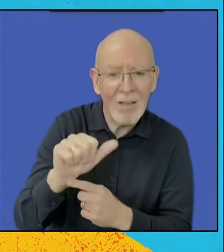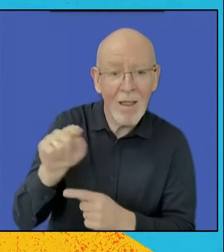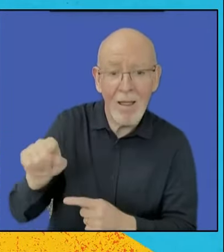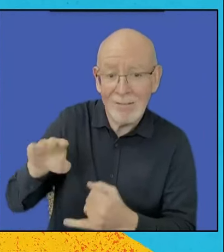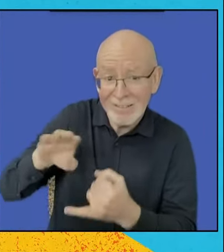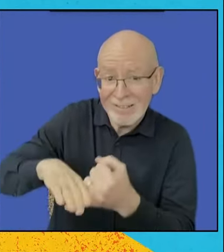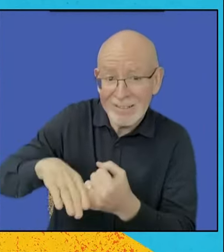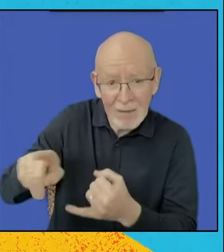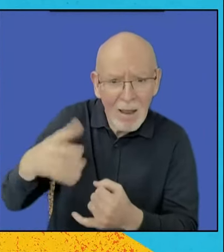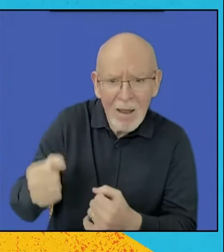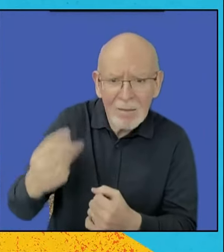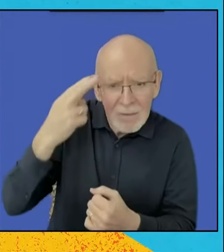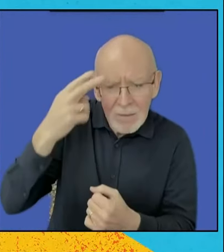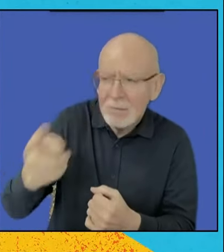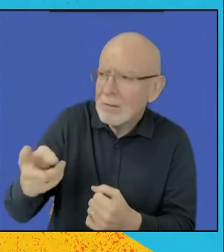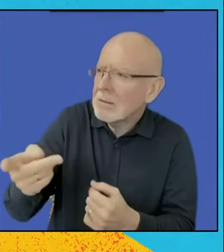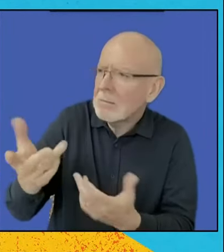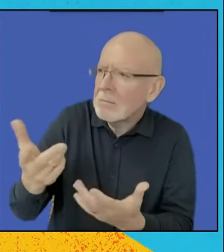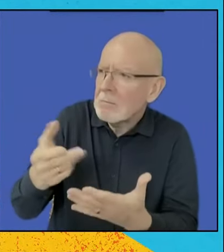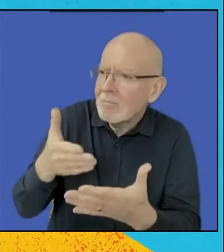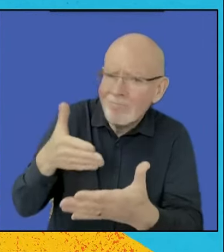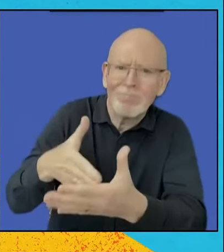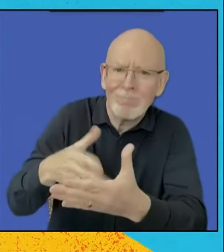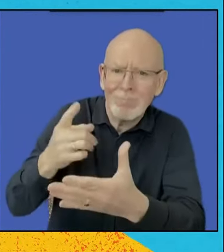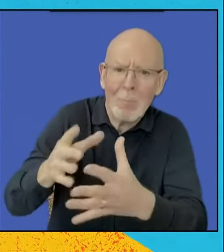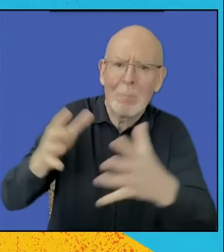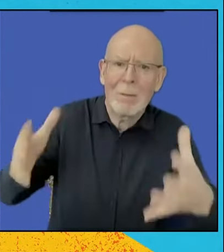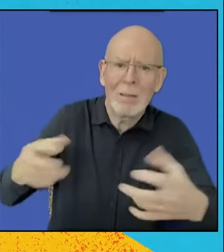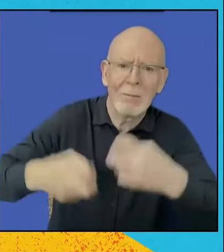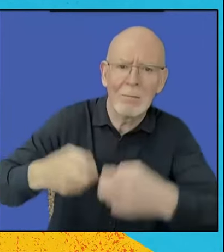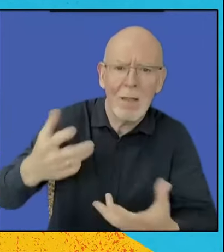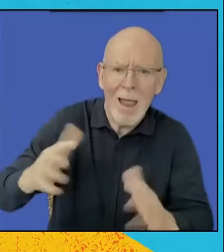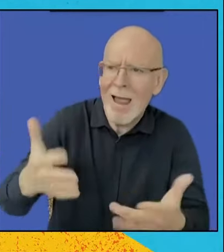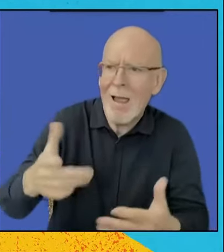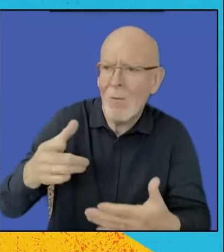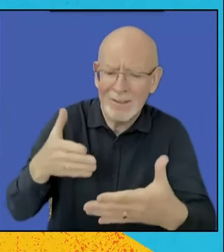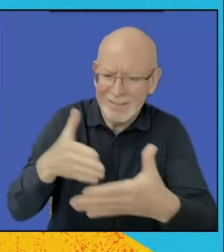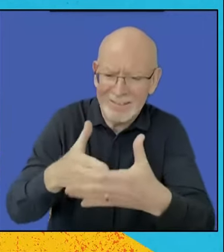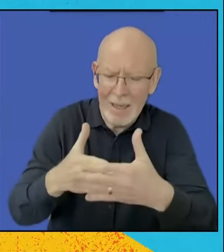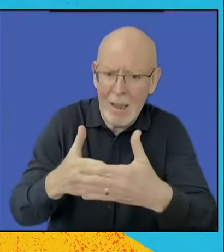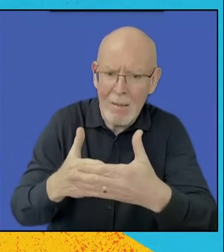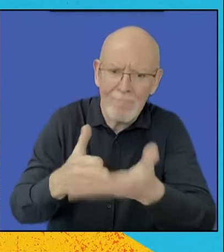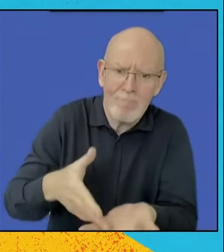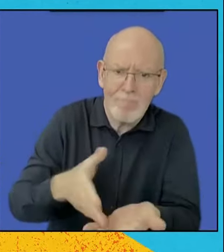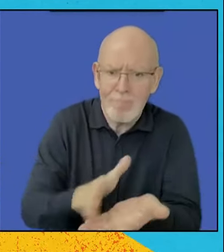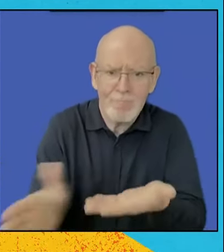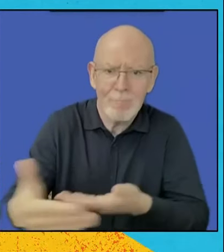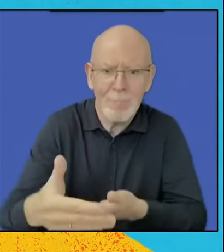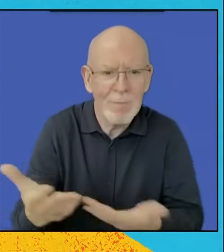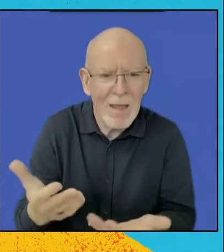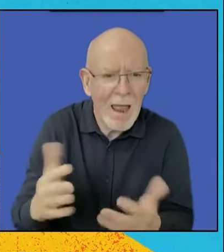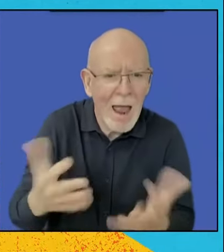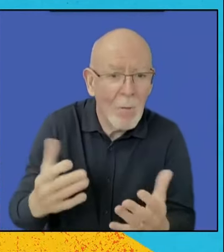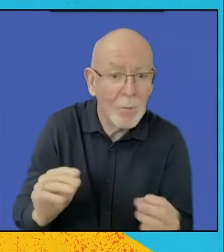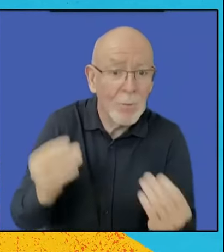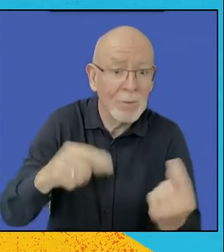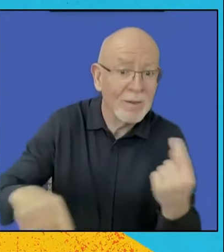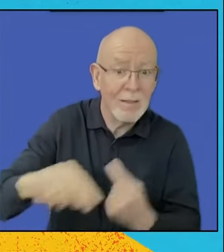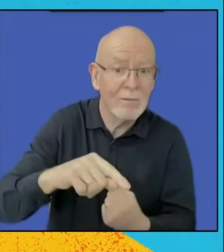was to suffer scholar exclusion because of my disability. At 12. I have to be at my